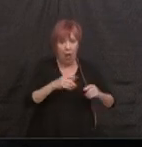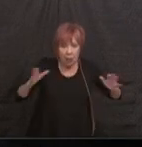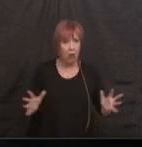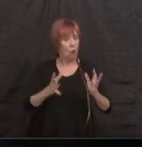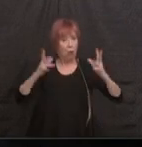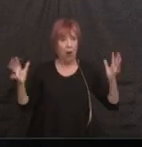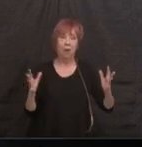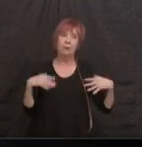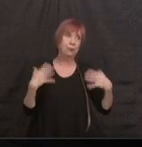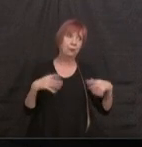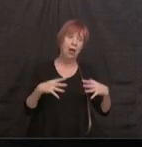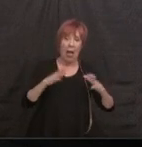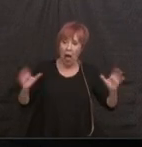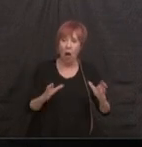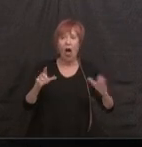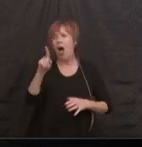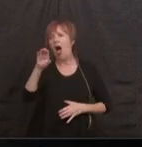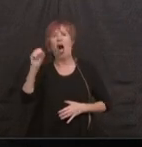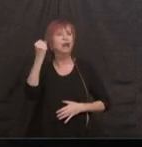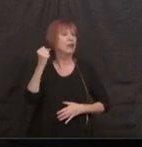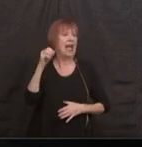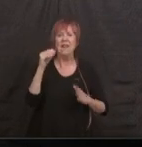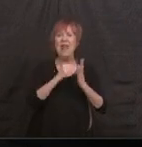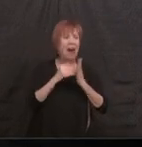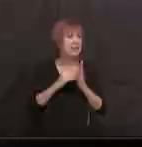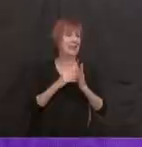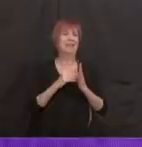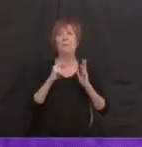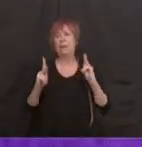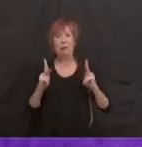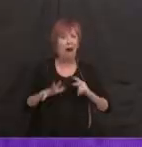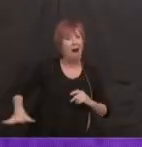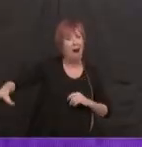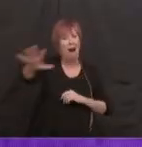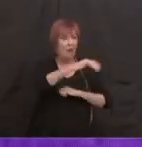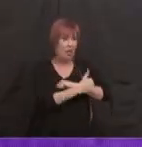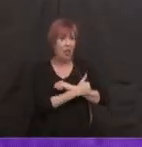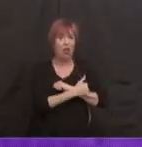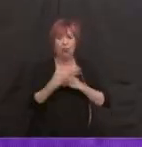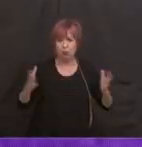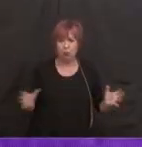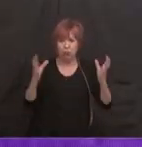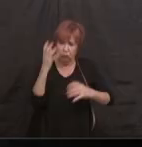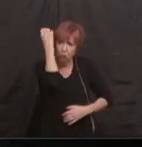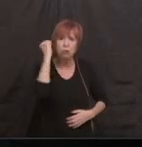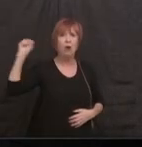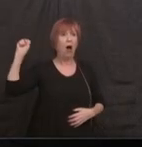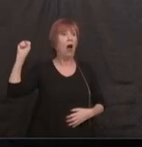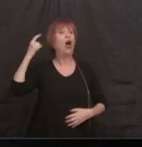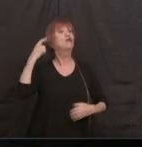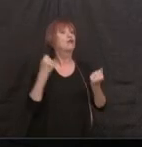incredible what you all have done, has rallied hundreds and thousands of people across the nation to raise their voices on the behalf of